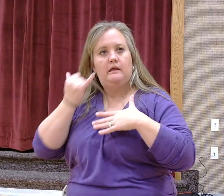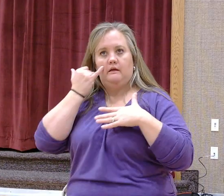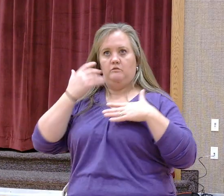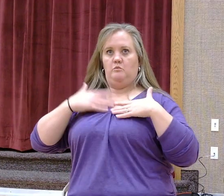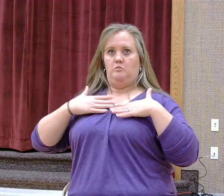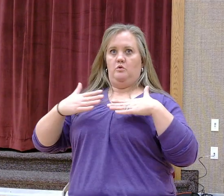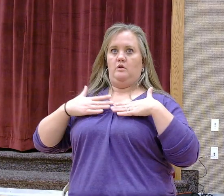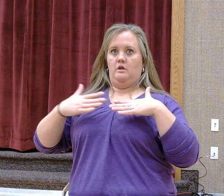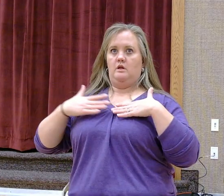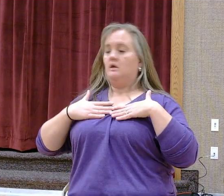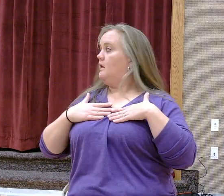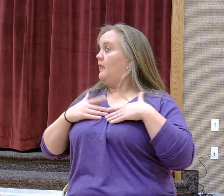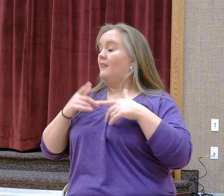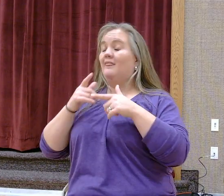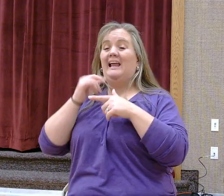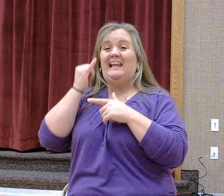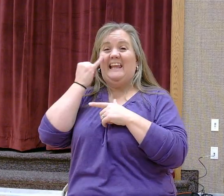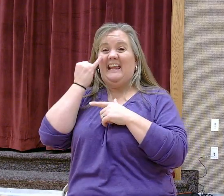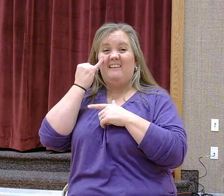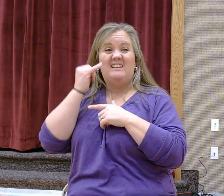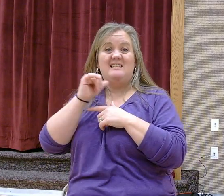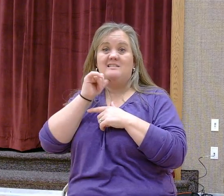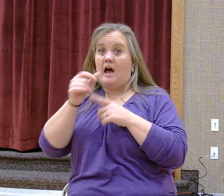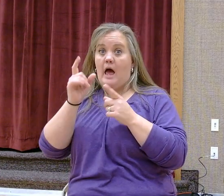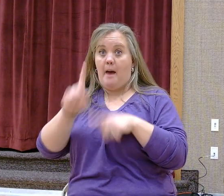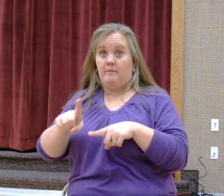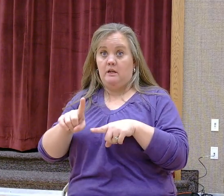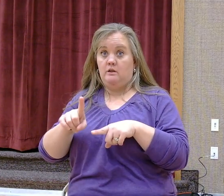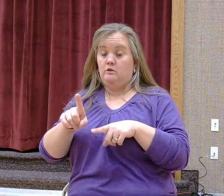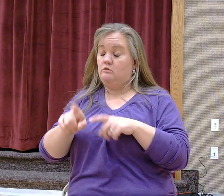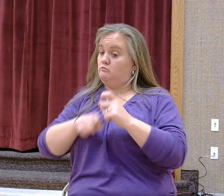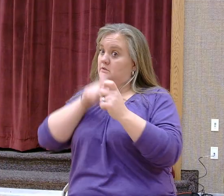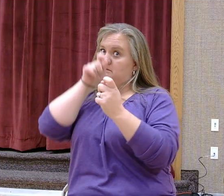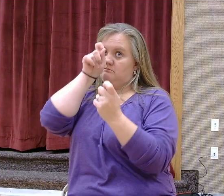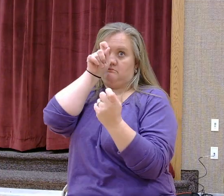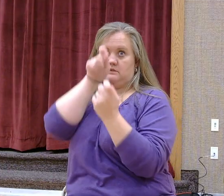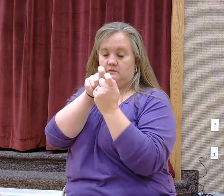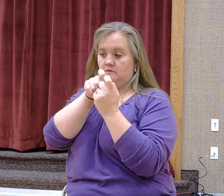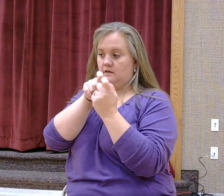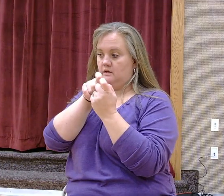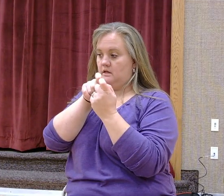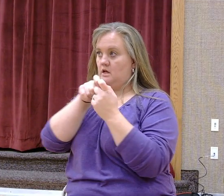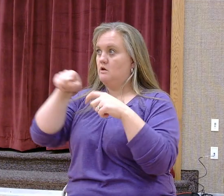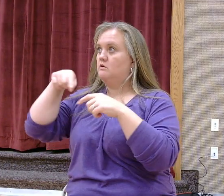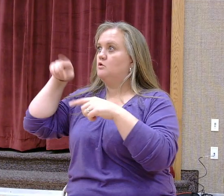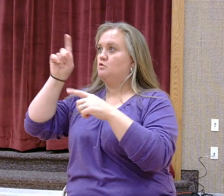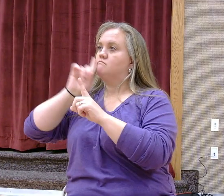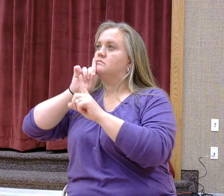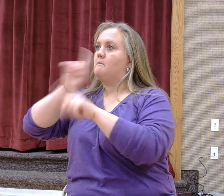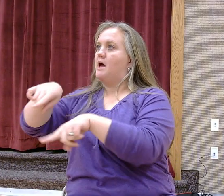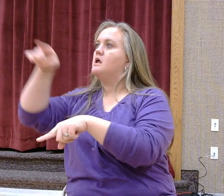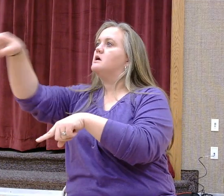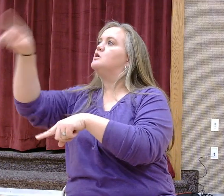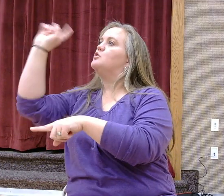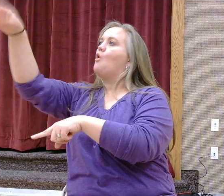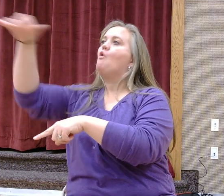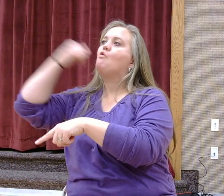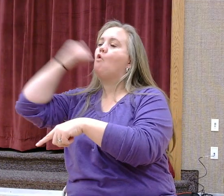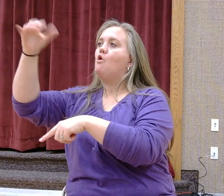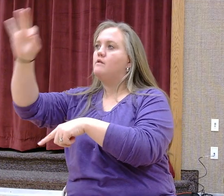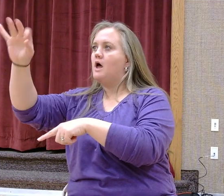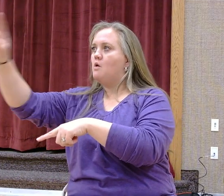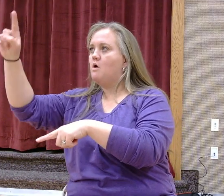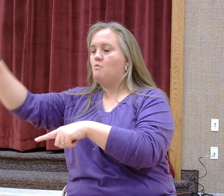that's not happening, then you give very specific commands. So I'm saying, Nathan, go call 911. Brooke, go get